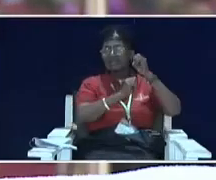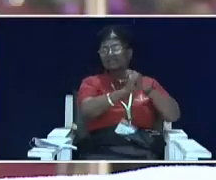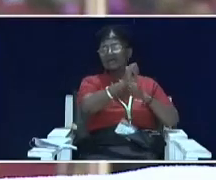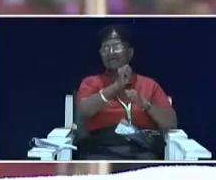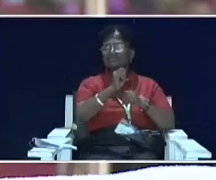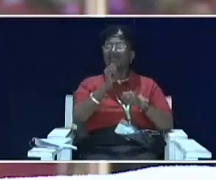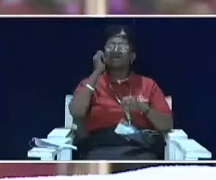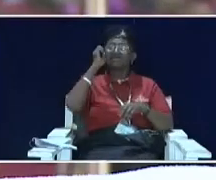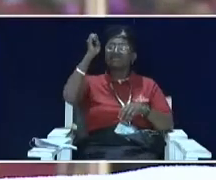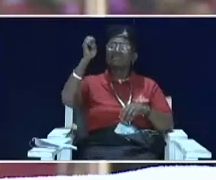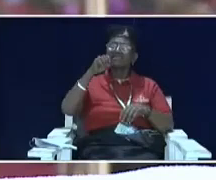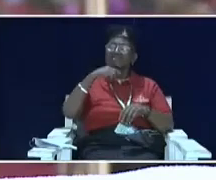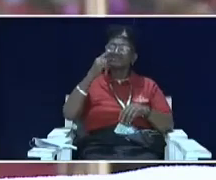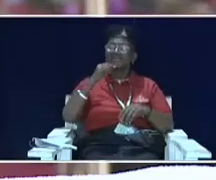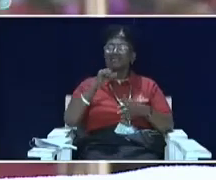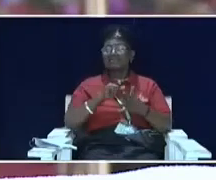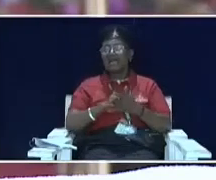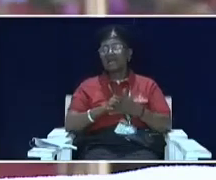he said that